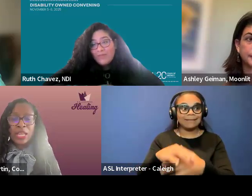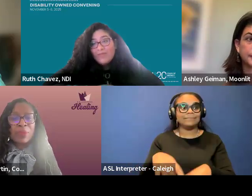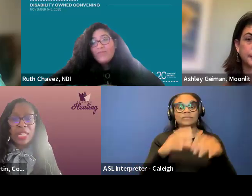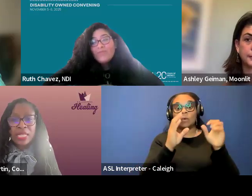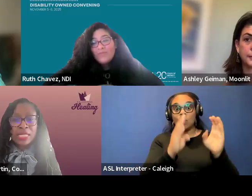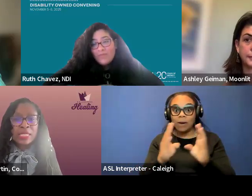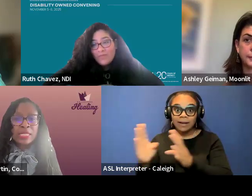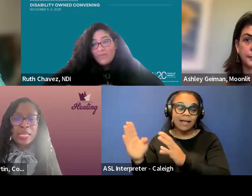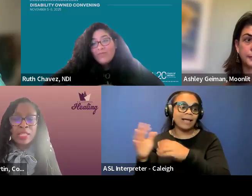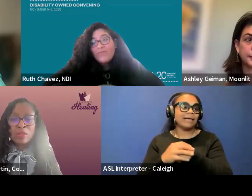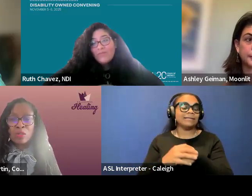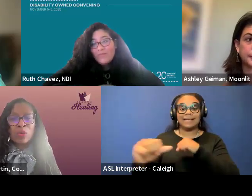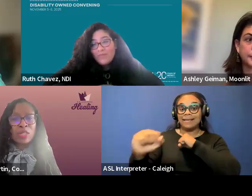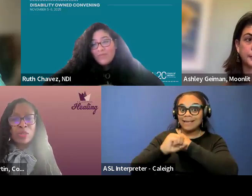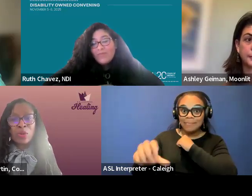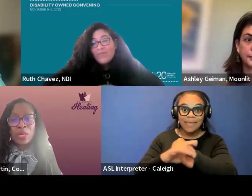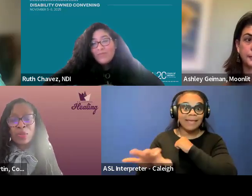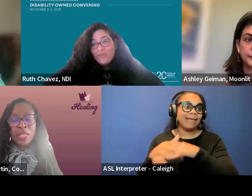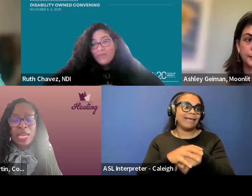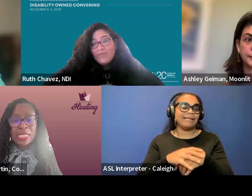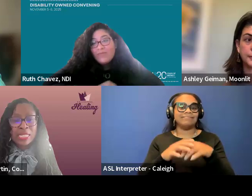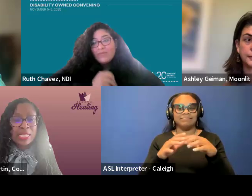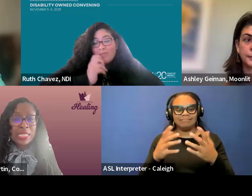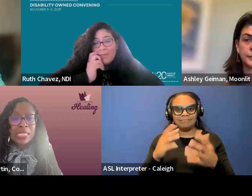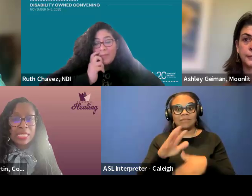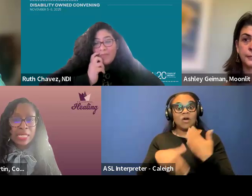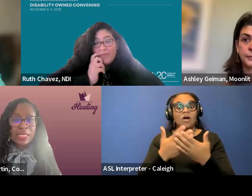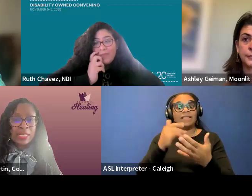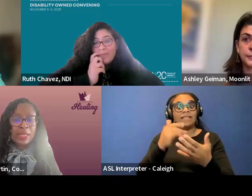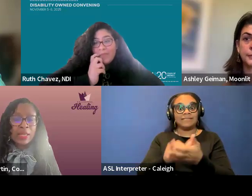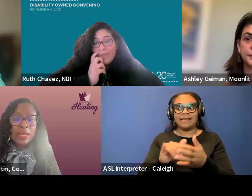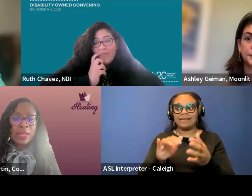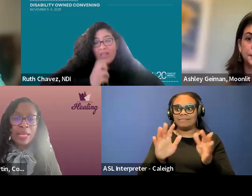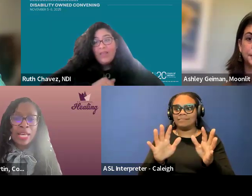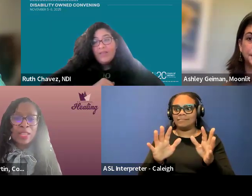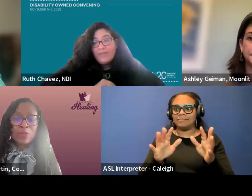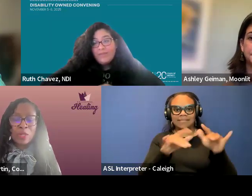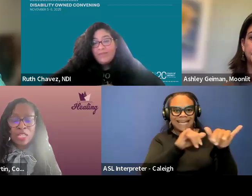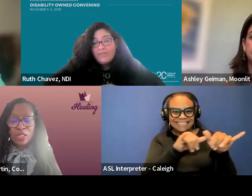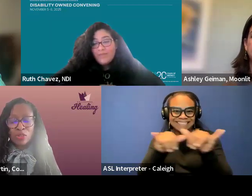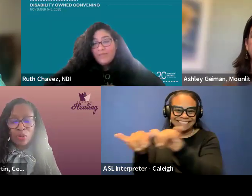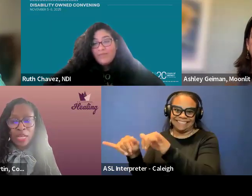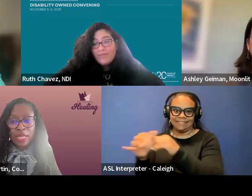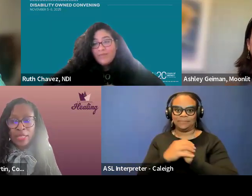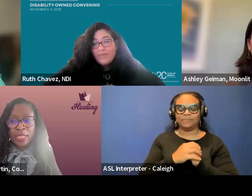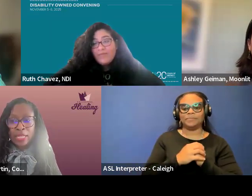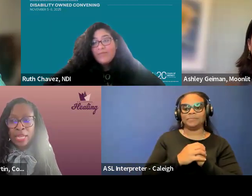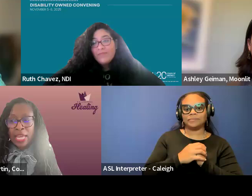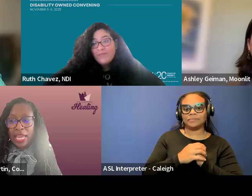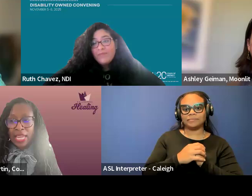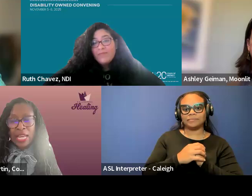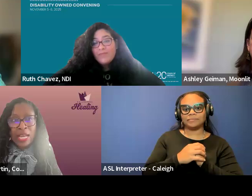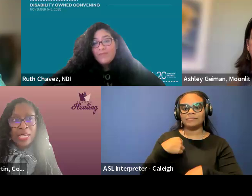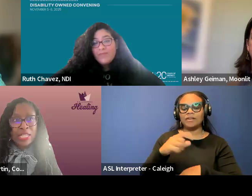organizing campaigns, and doing so in a way that's consistent. I really enjoy